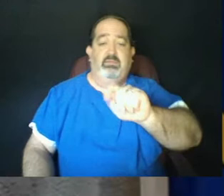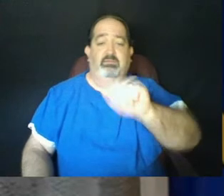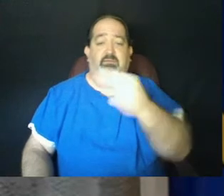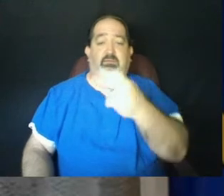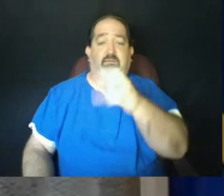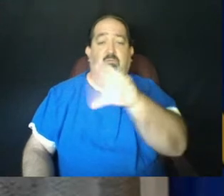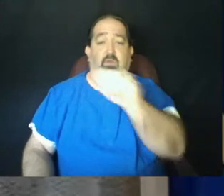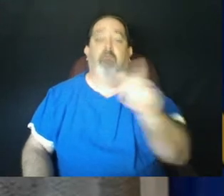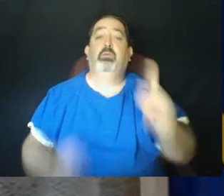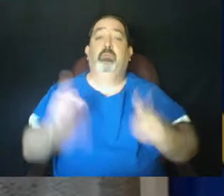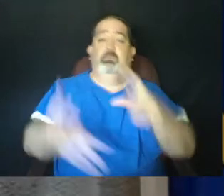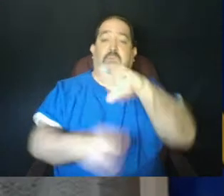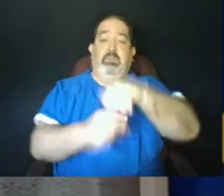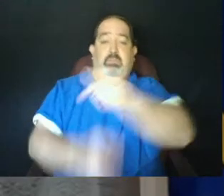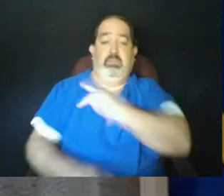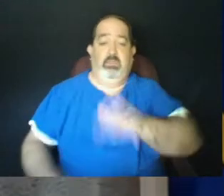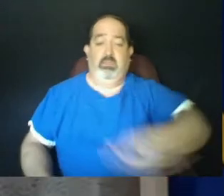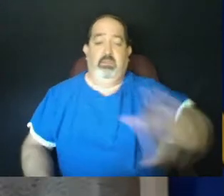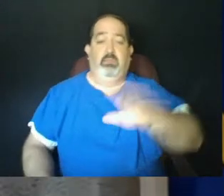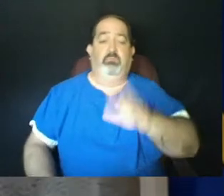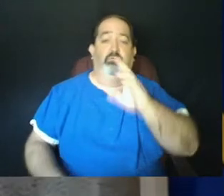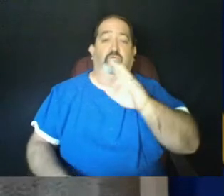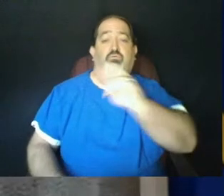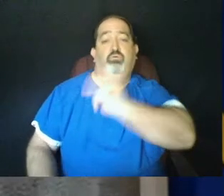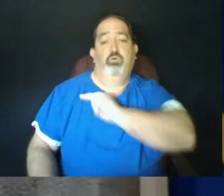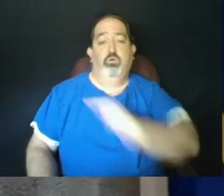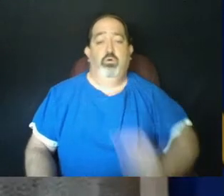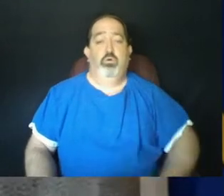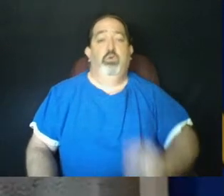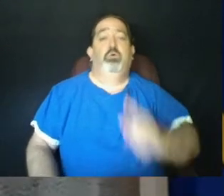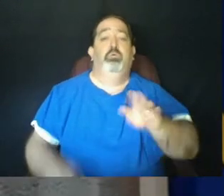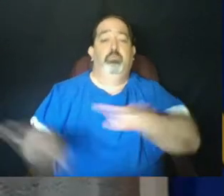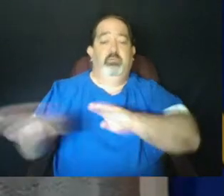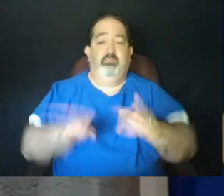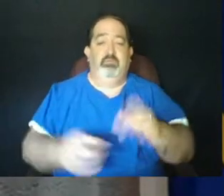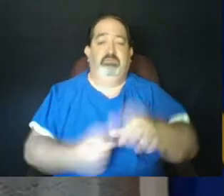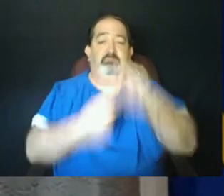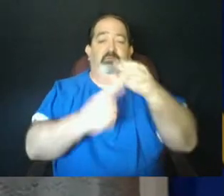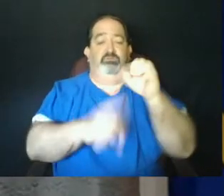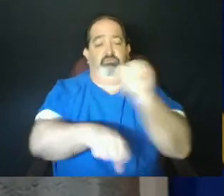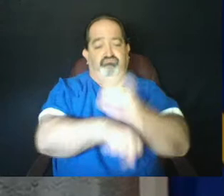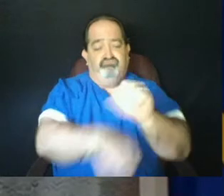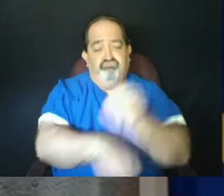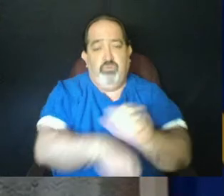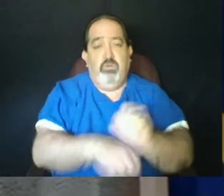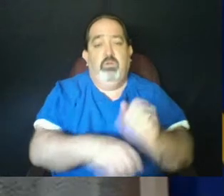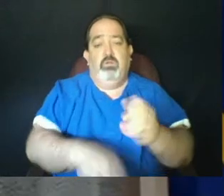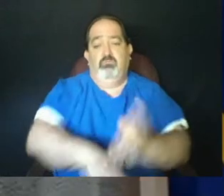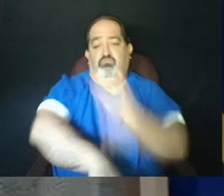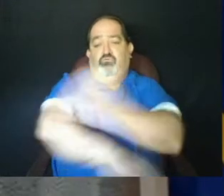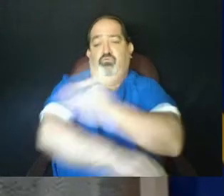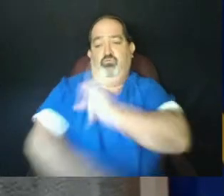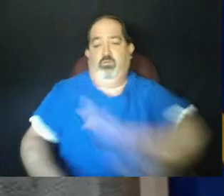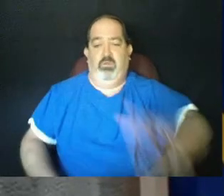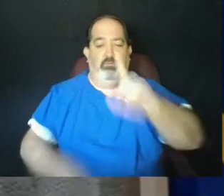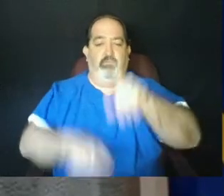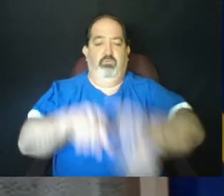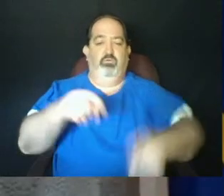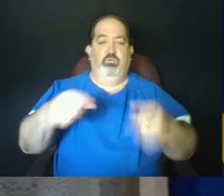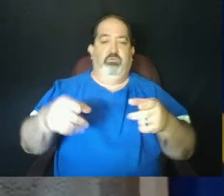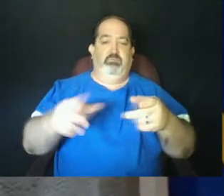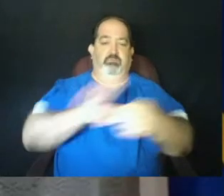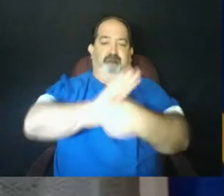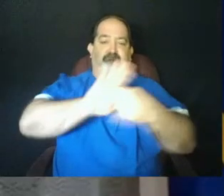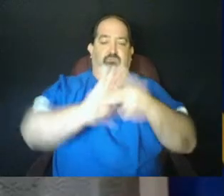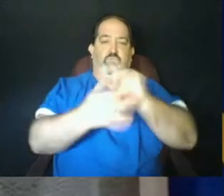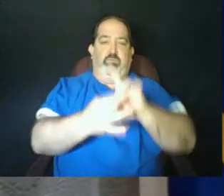There are those within the kingdom whose noble demeanor and special contributions have enriched our realm in ways indefinable within the usual system